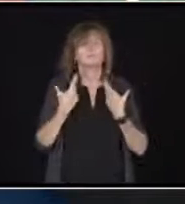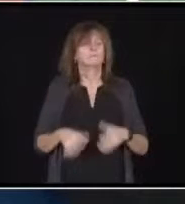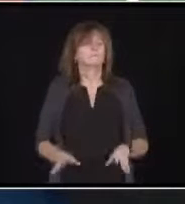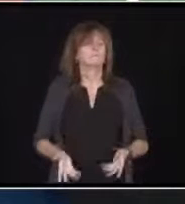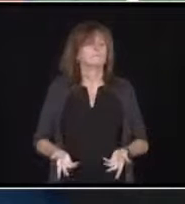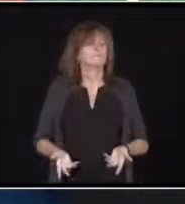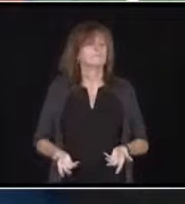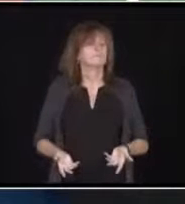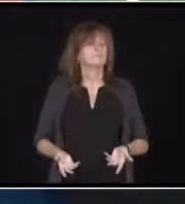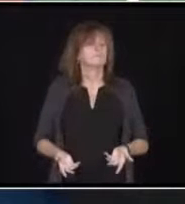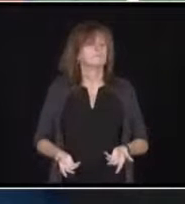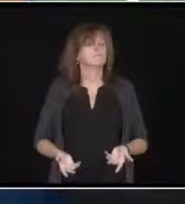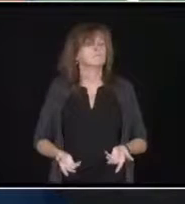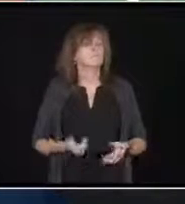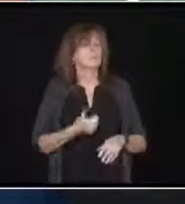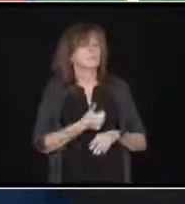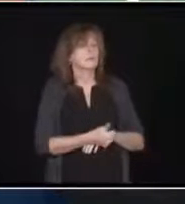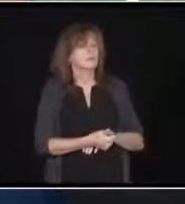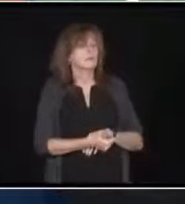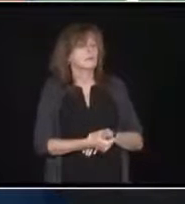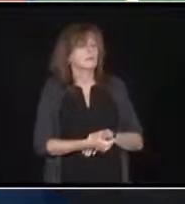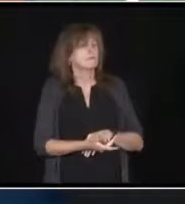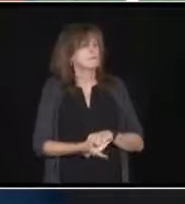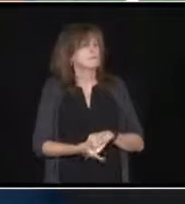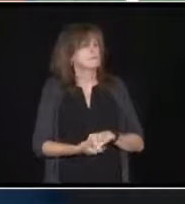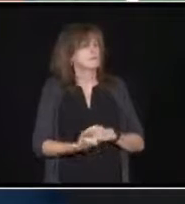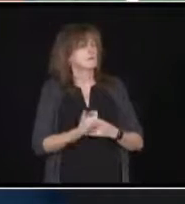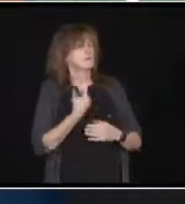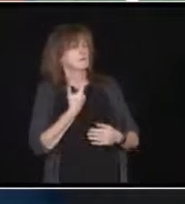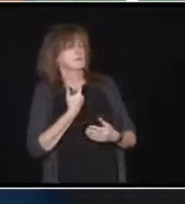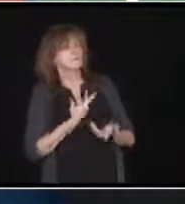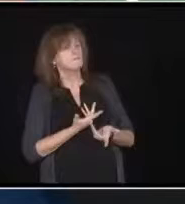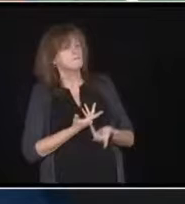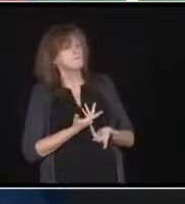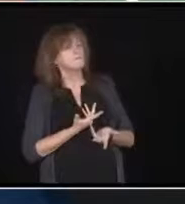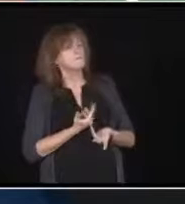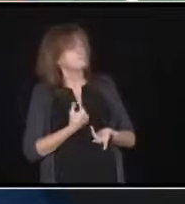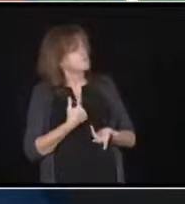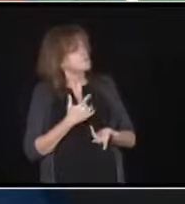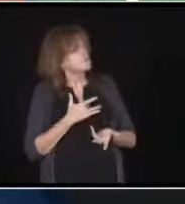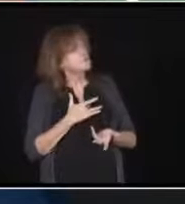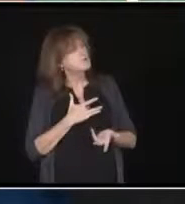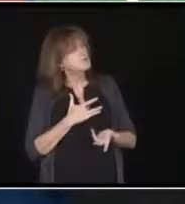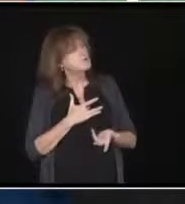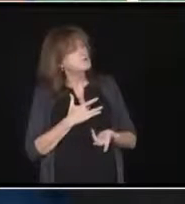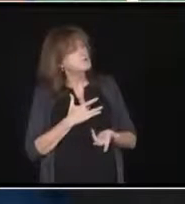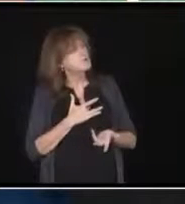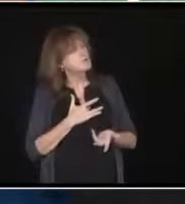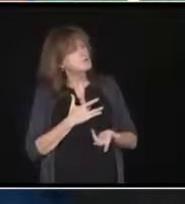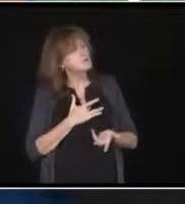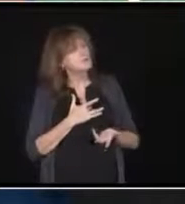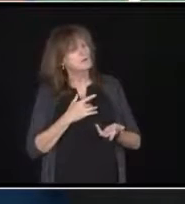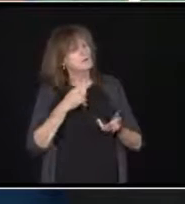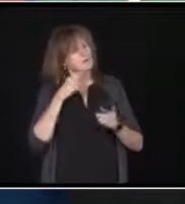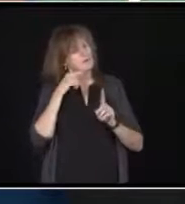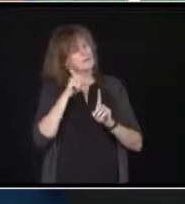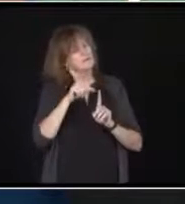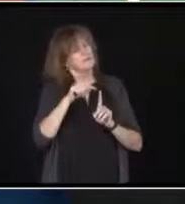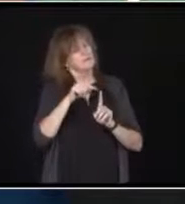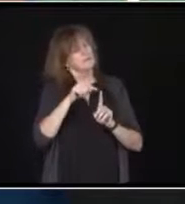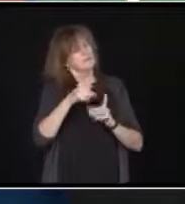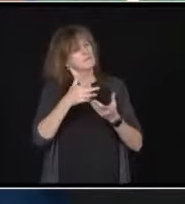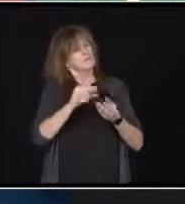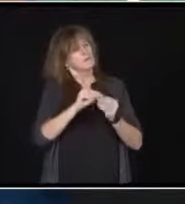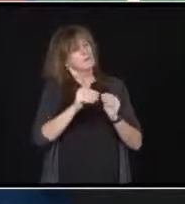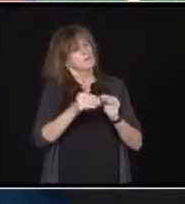what's heartbreaking. That's the issue. But I will always follow the